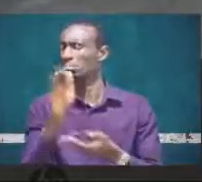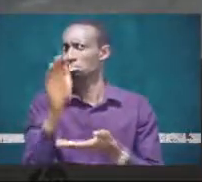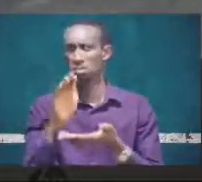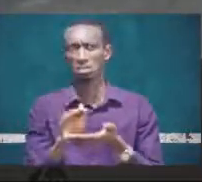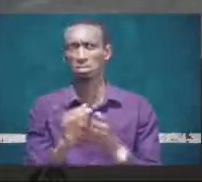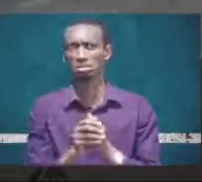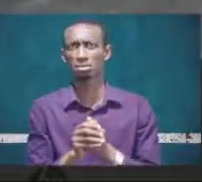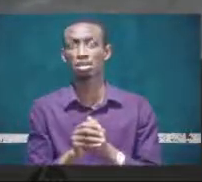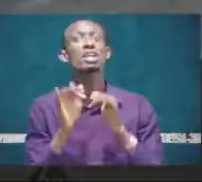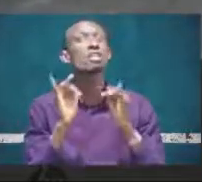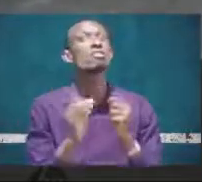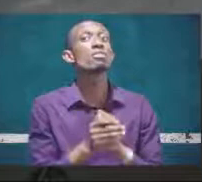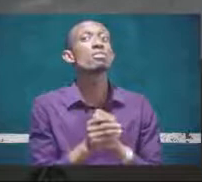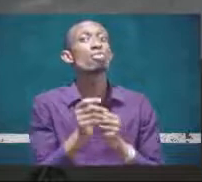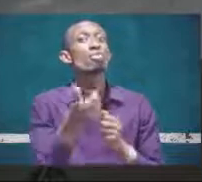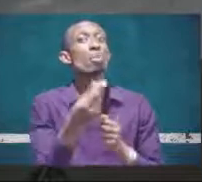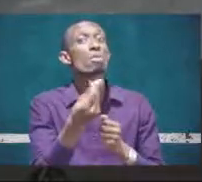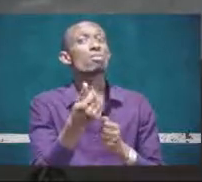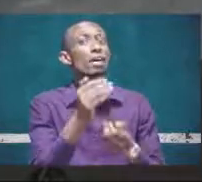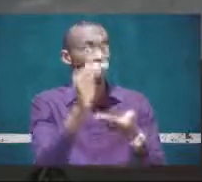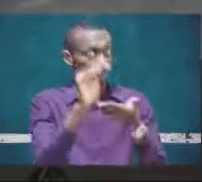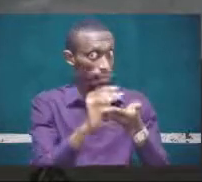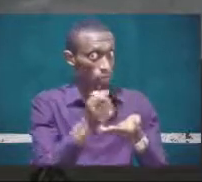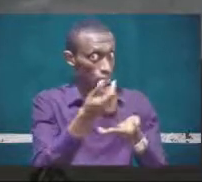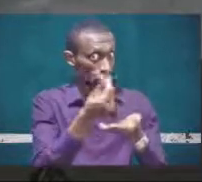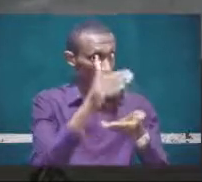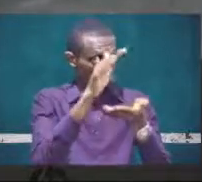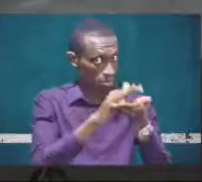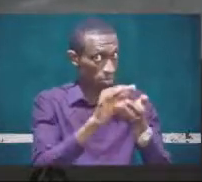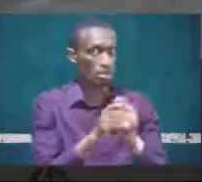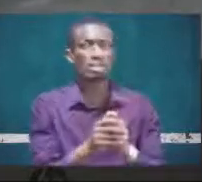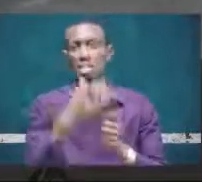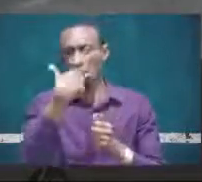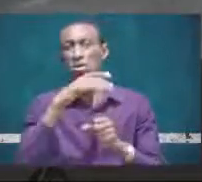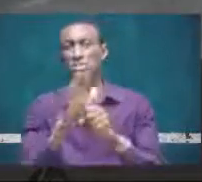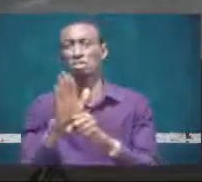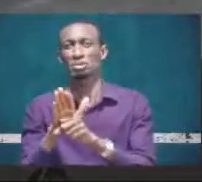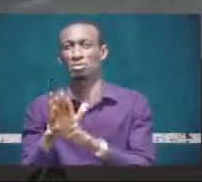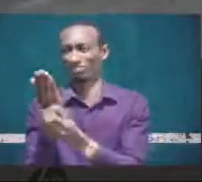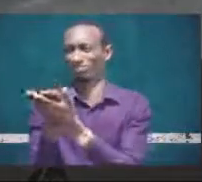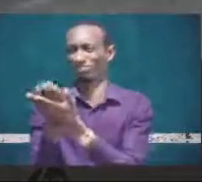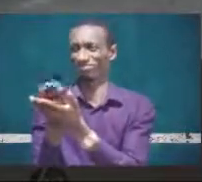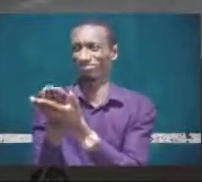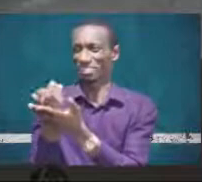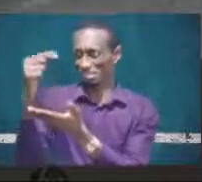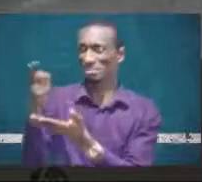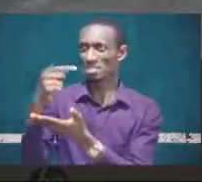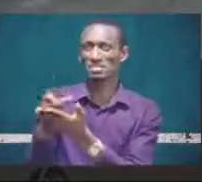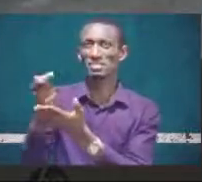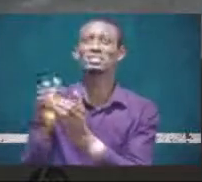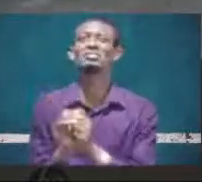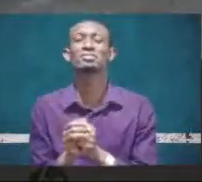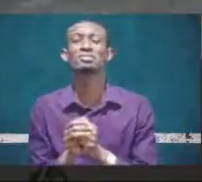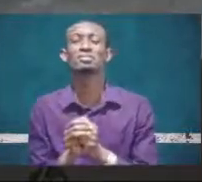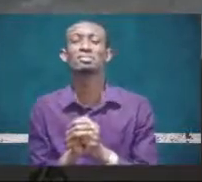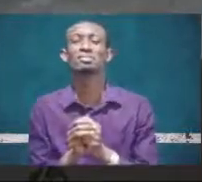price, more of the commodity will be bought, and at a higher price, less of the commodity will